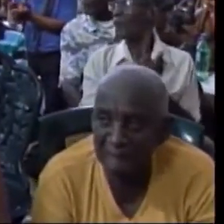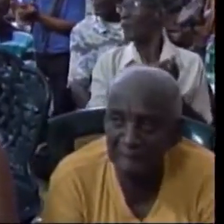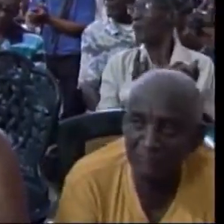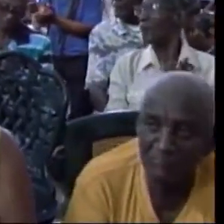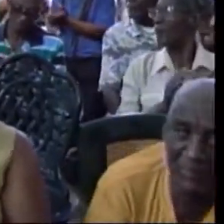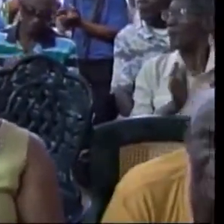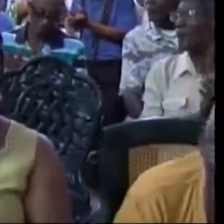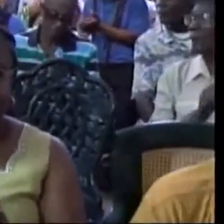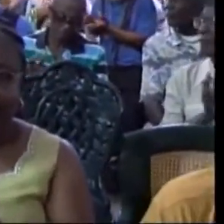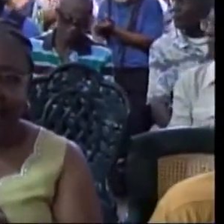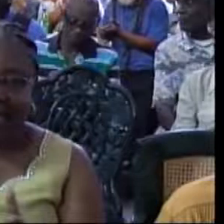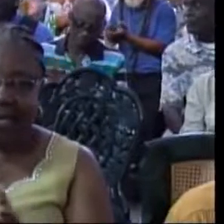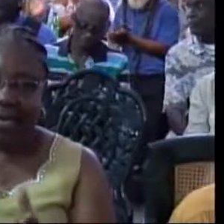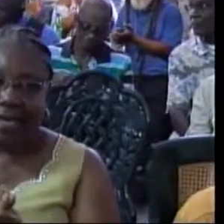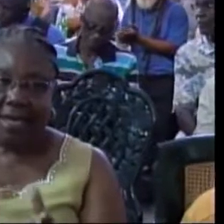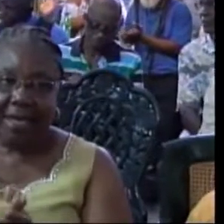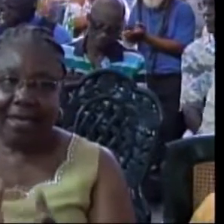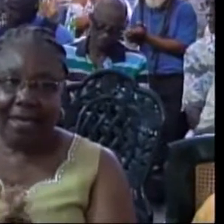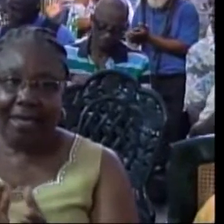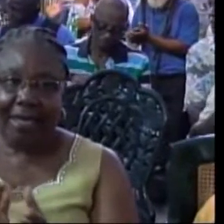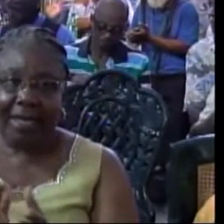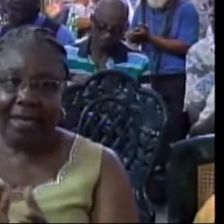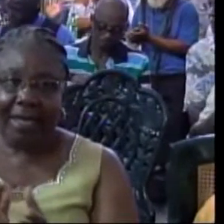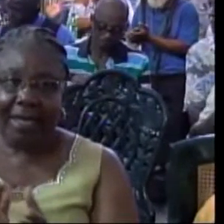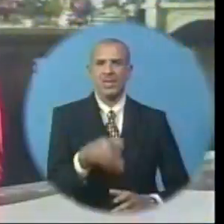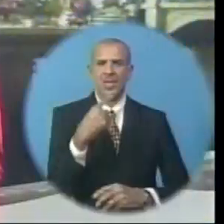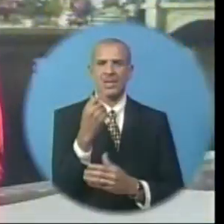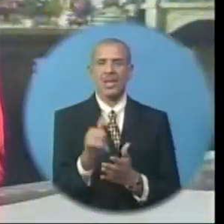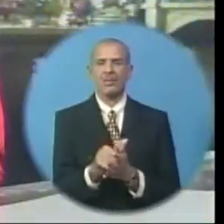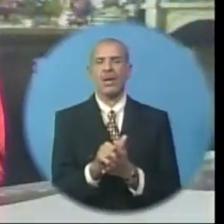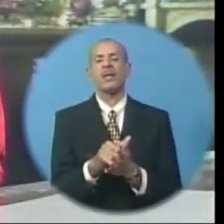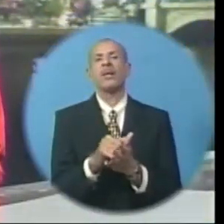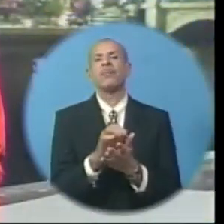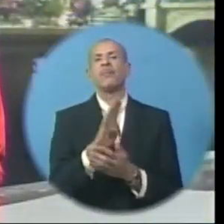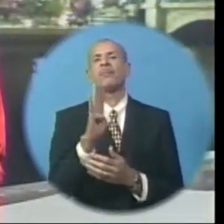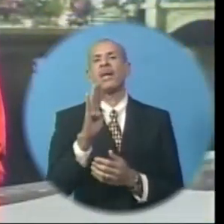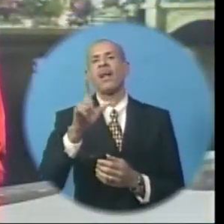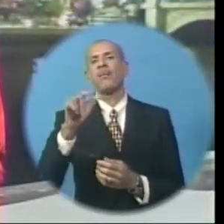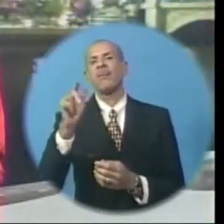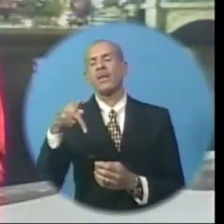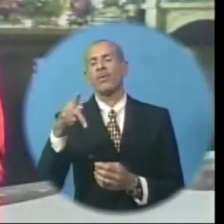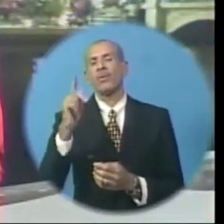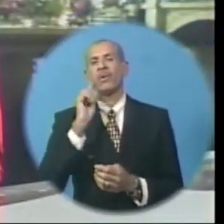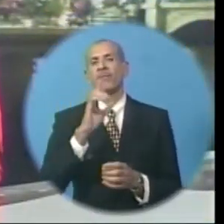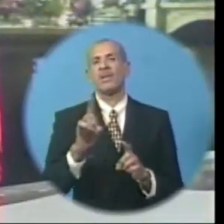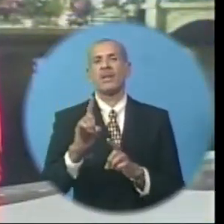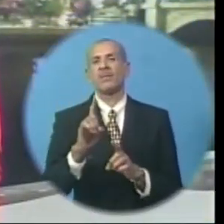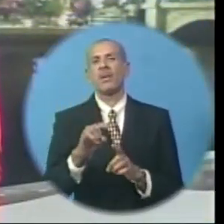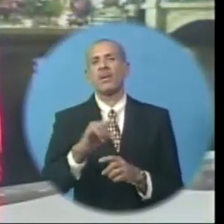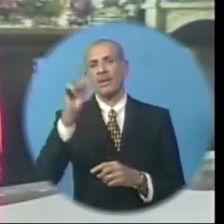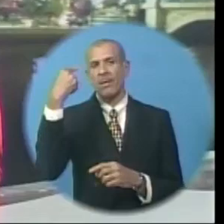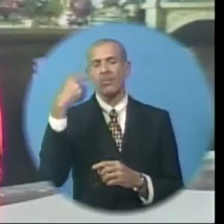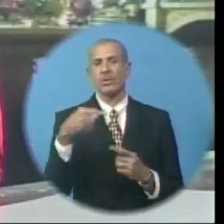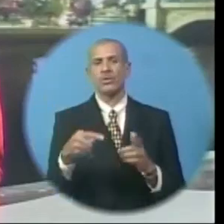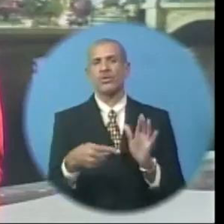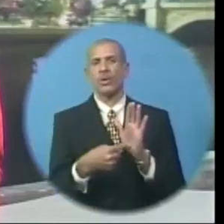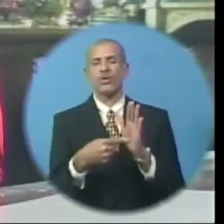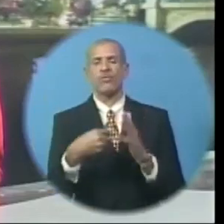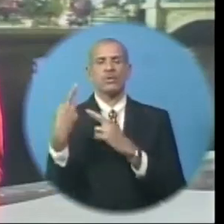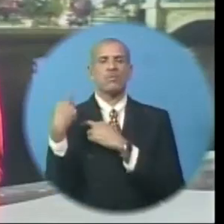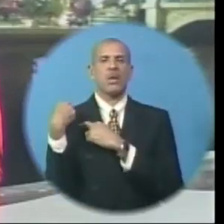woo Barbadians. The finance minister says that's what the Barbados Labour Party would have done while the government is showing